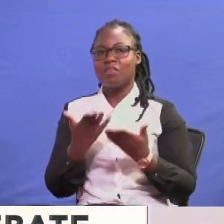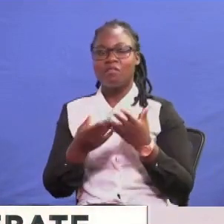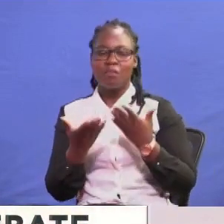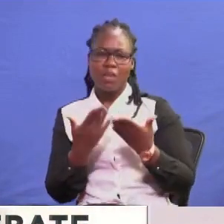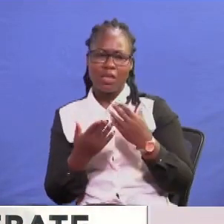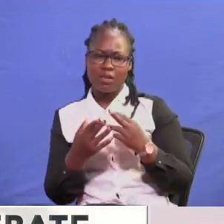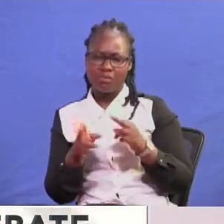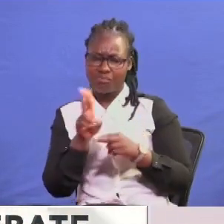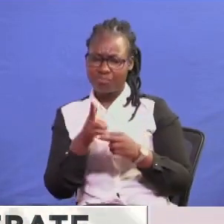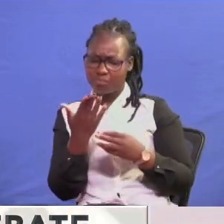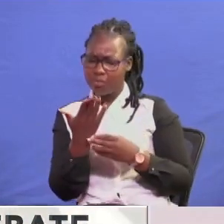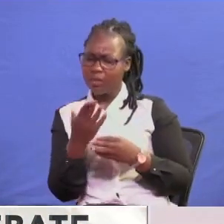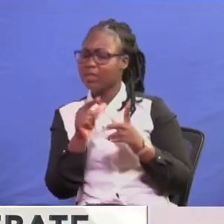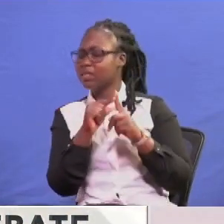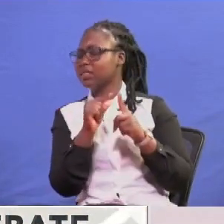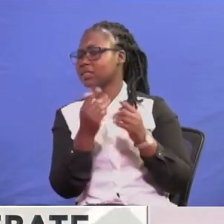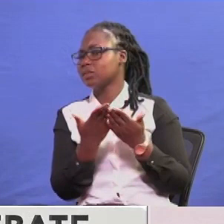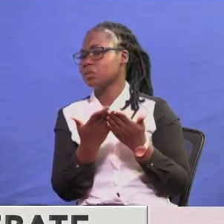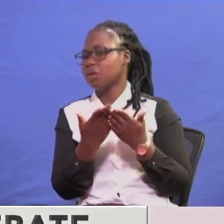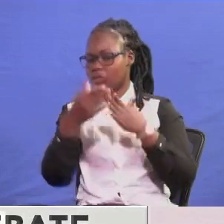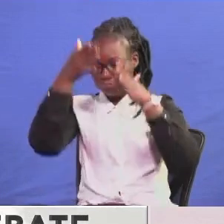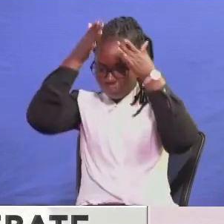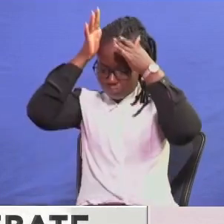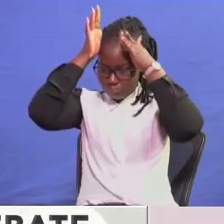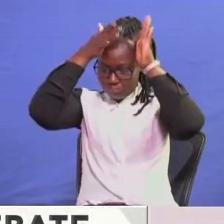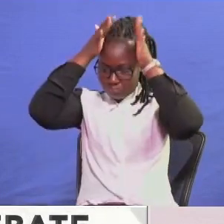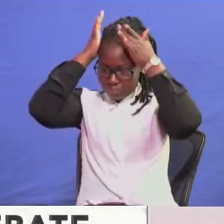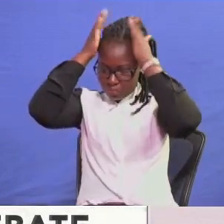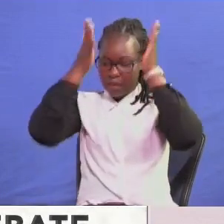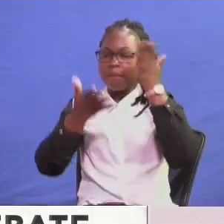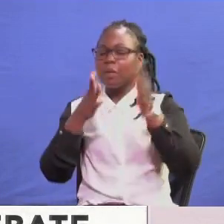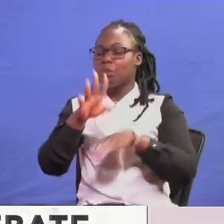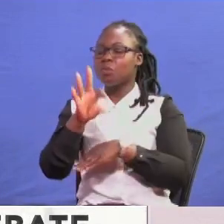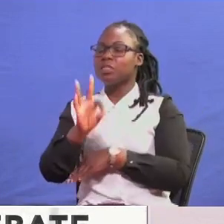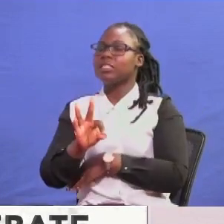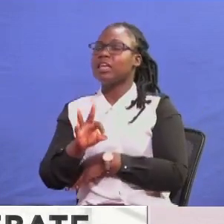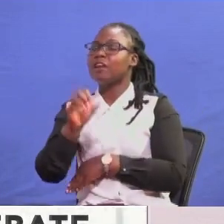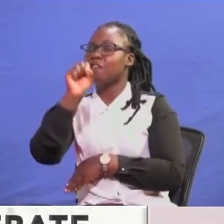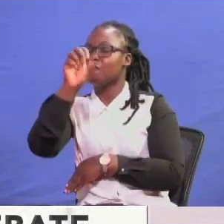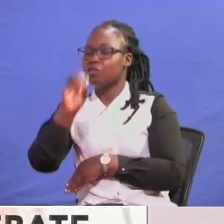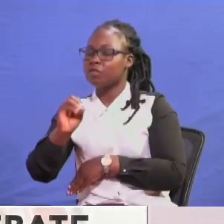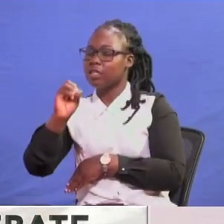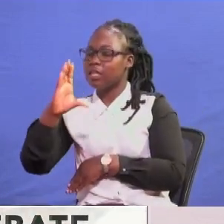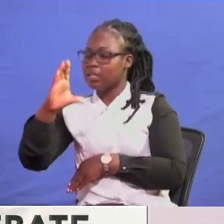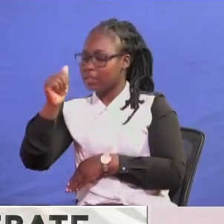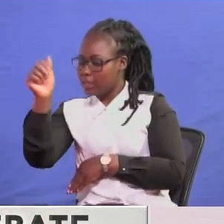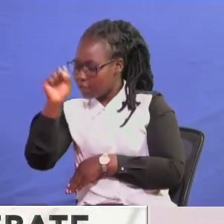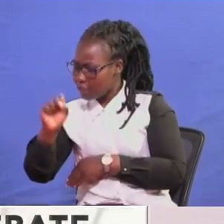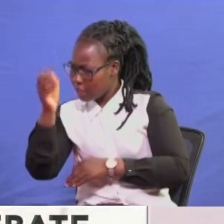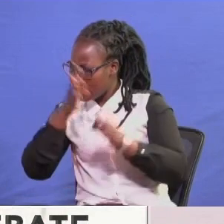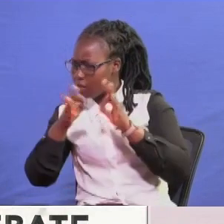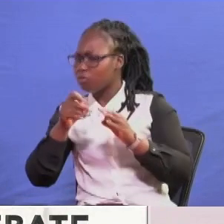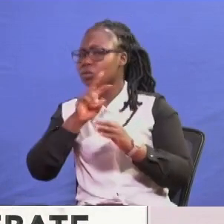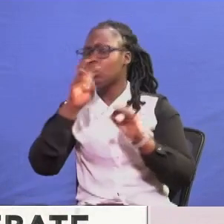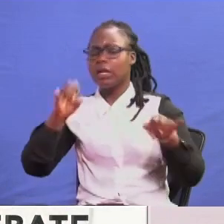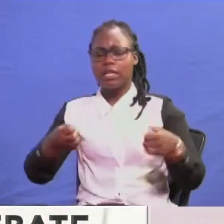Because addition to, for example, let's take 50 CAS. Well, when you look at the new proposed law, it means that